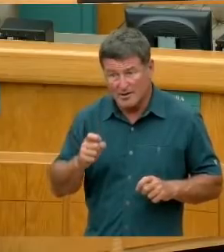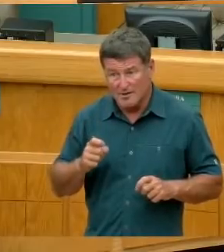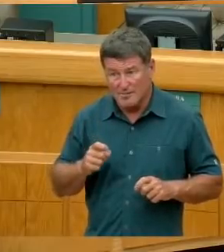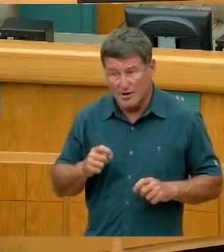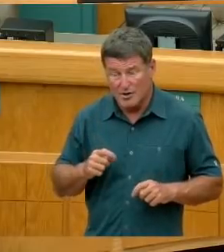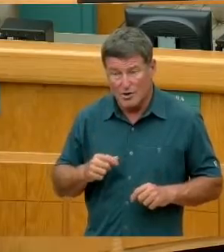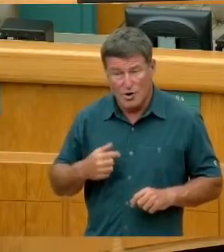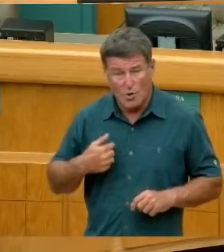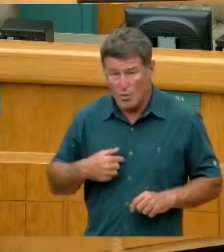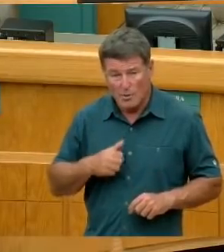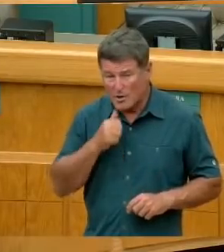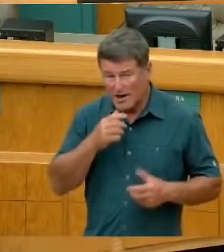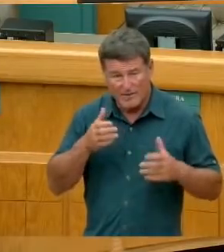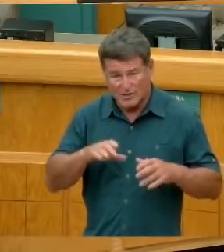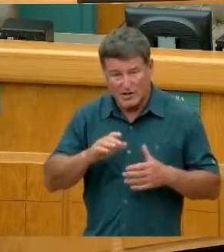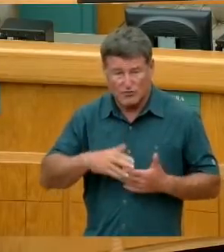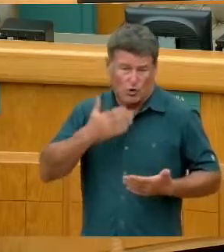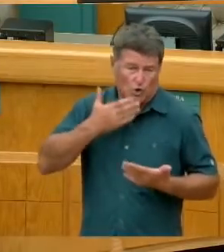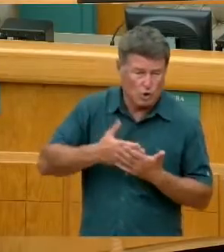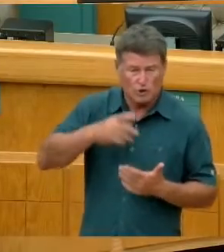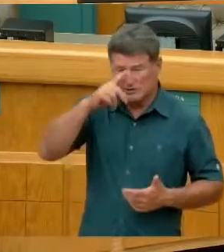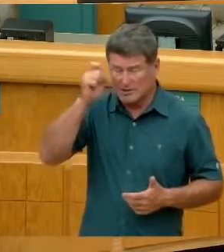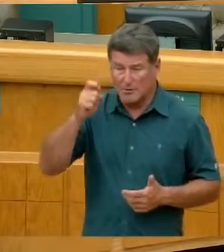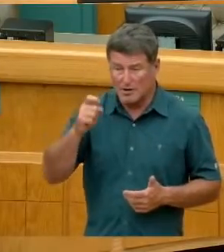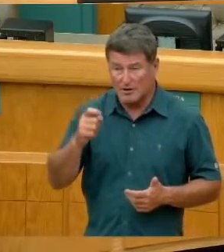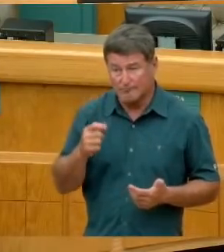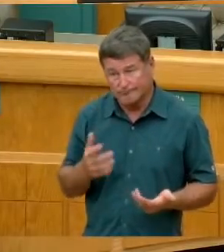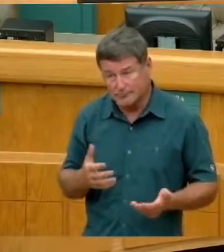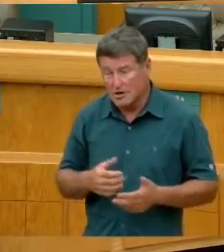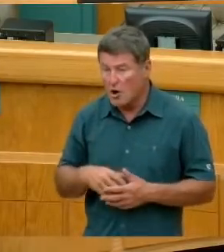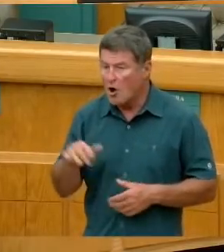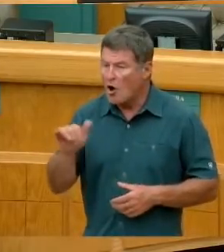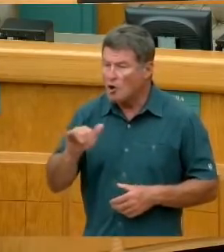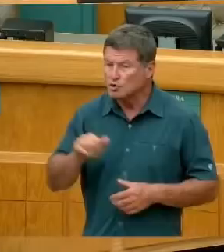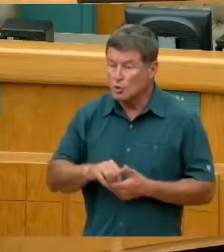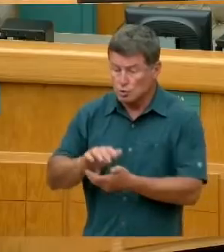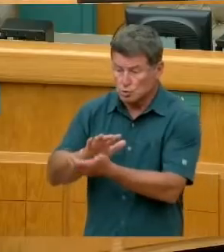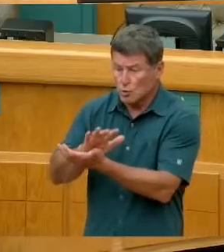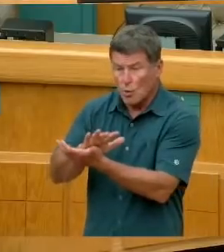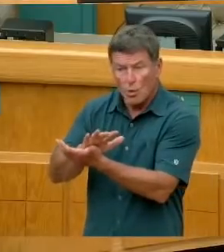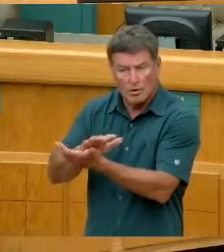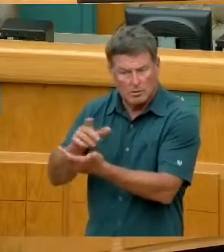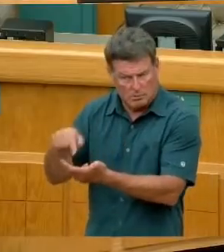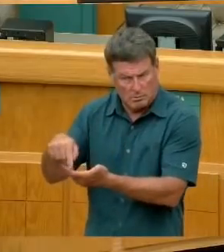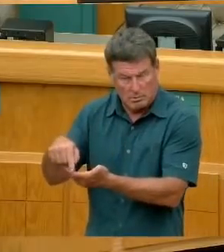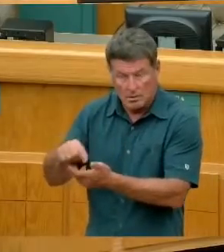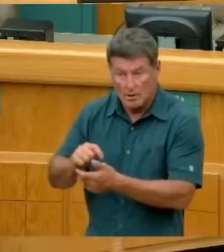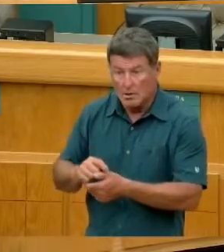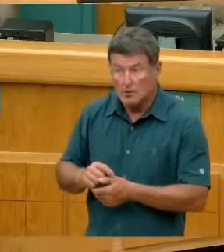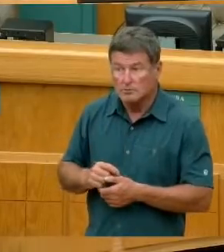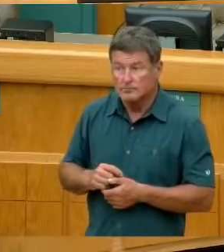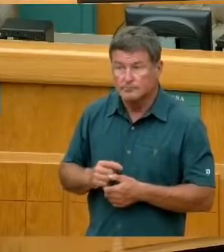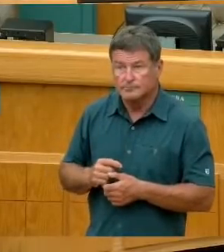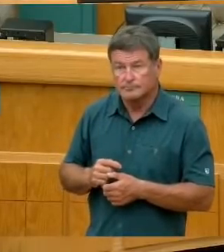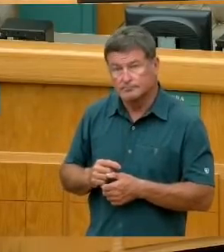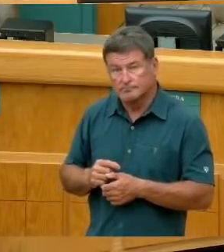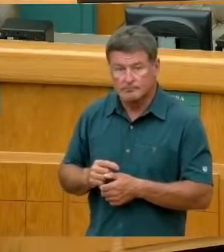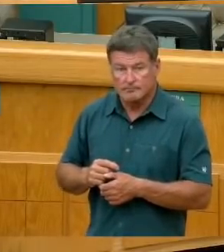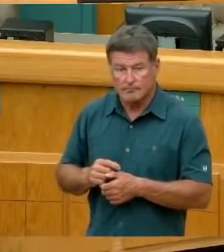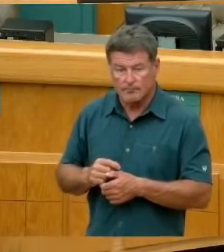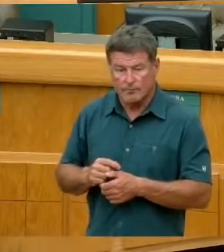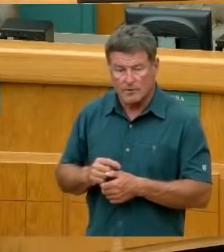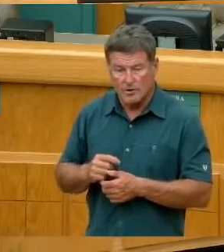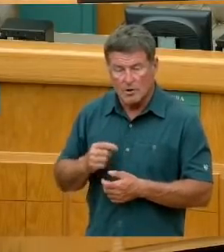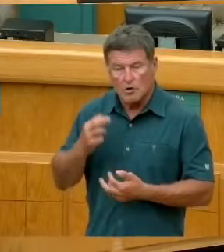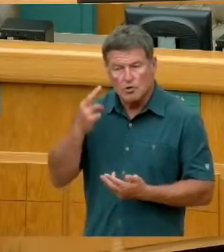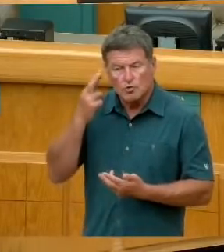summer. But we're not going to have a shot at it. And also, I'm very sensitive to schools. Part